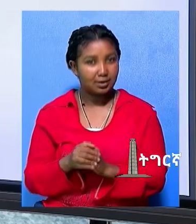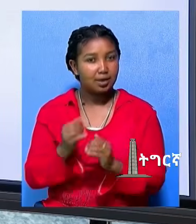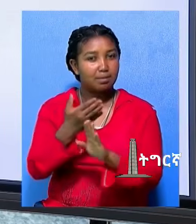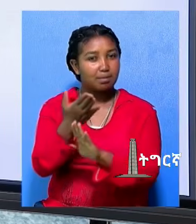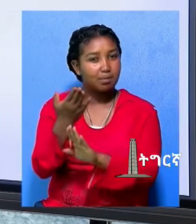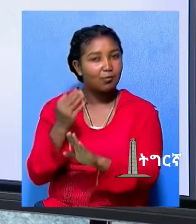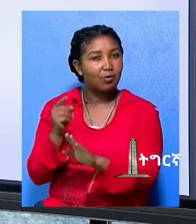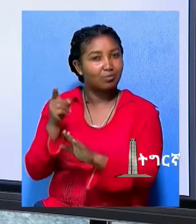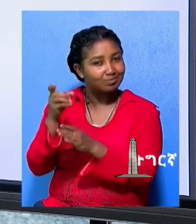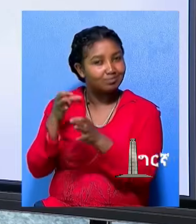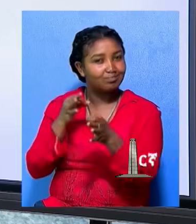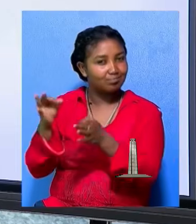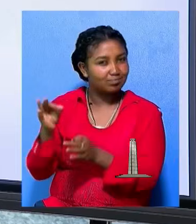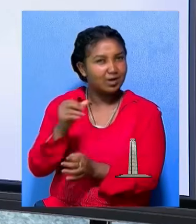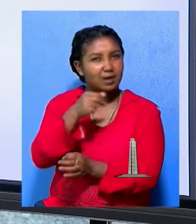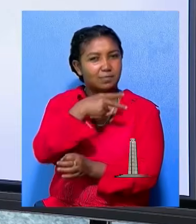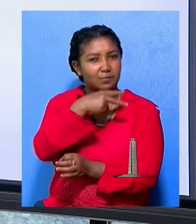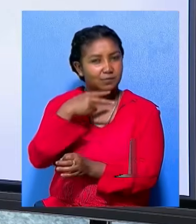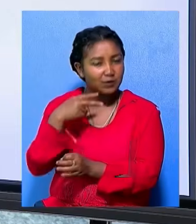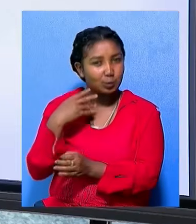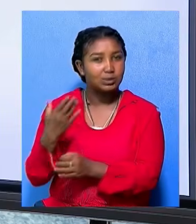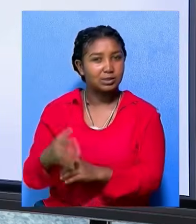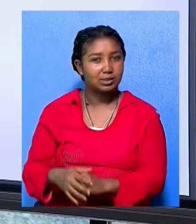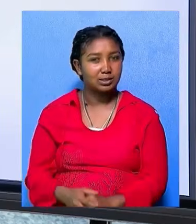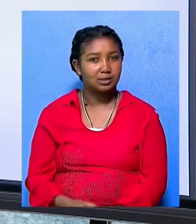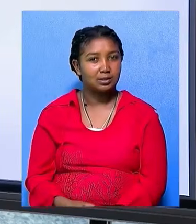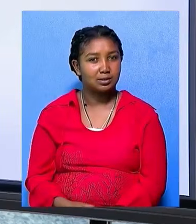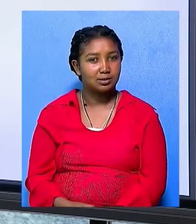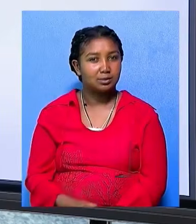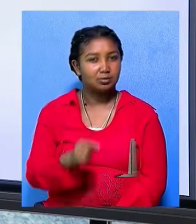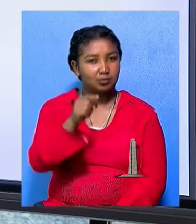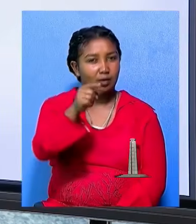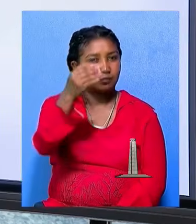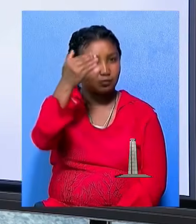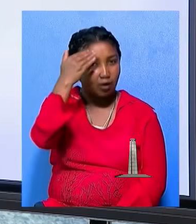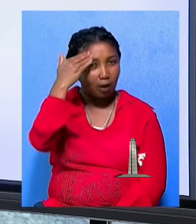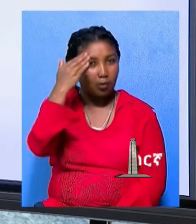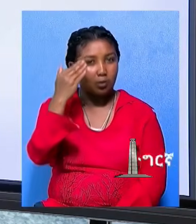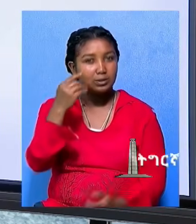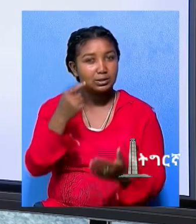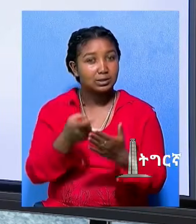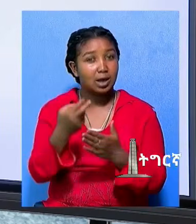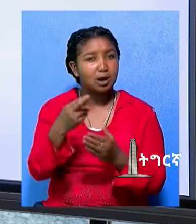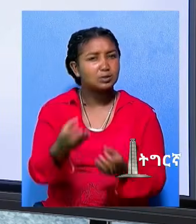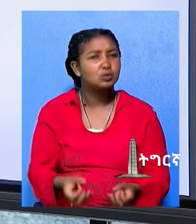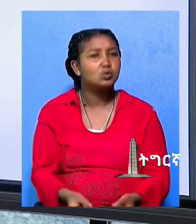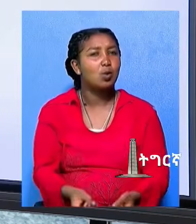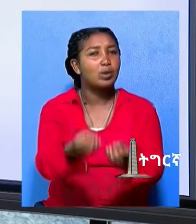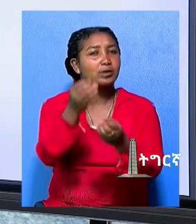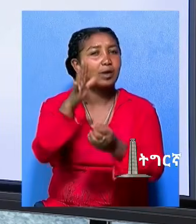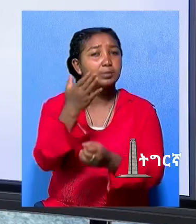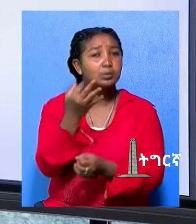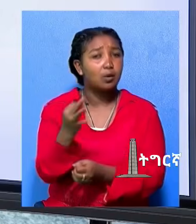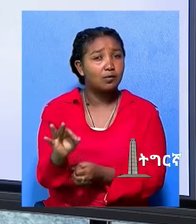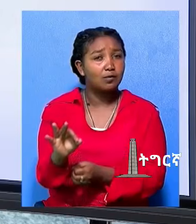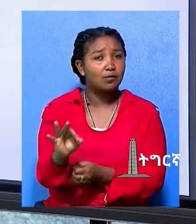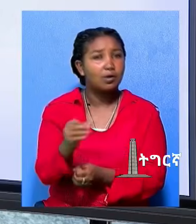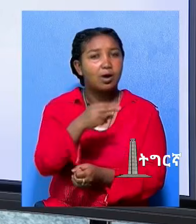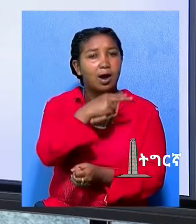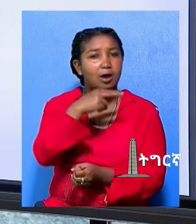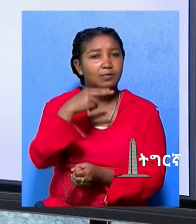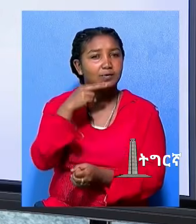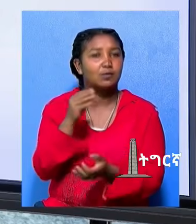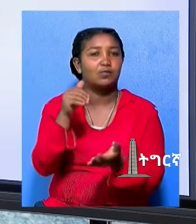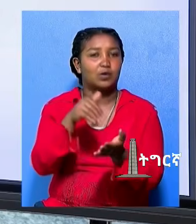before we say something about adverbs of frequency, you have to know that there are so many types of adverbs